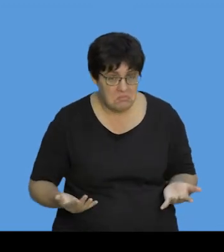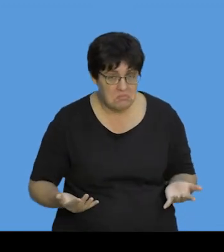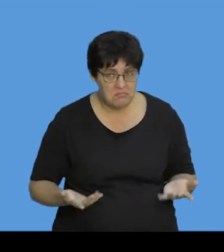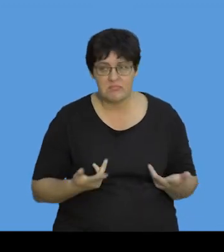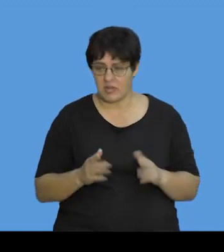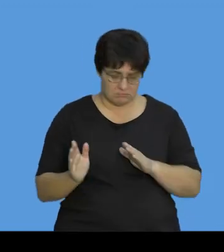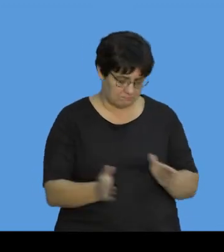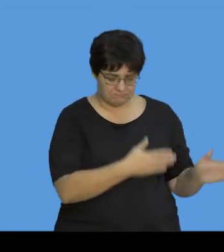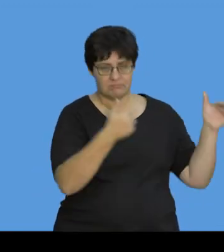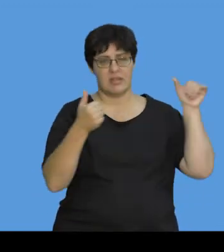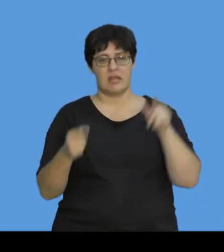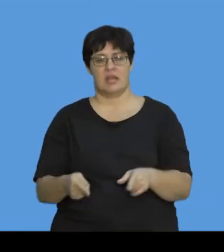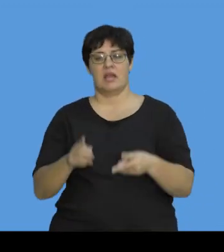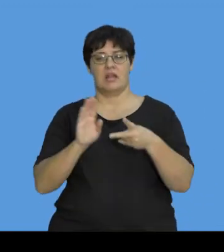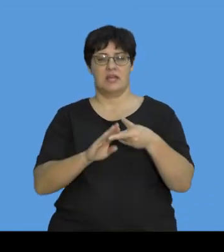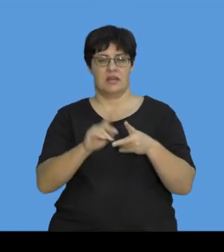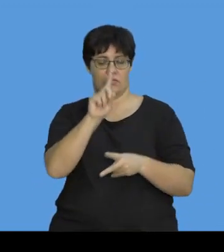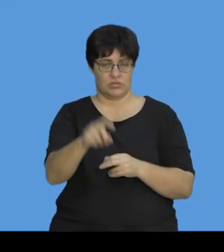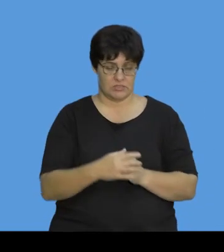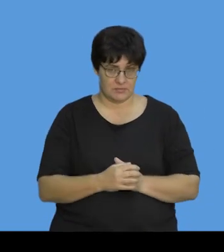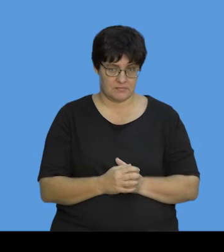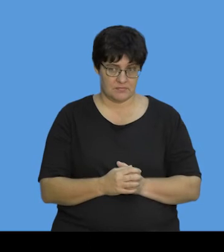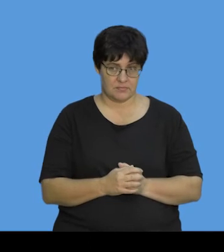Let's see what the next question has for us.